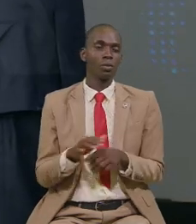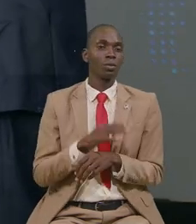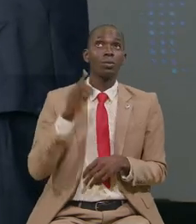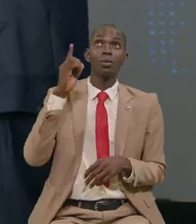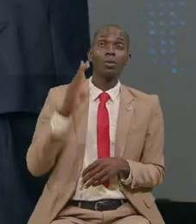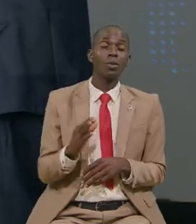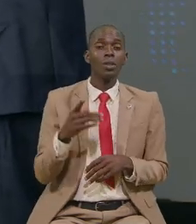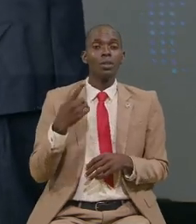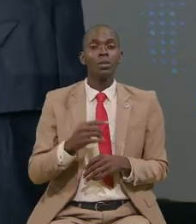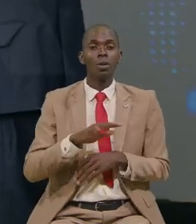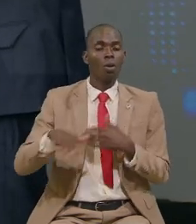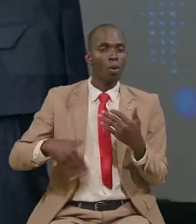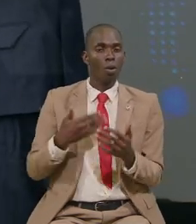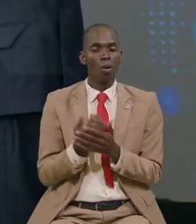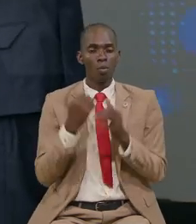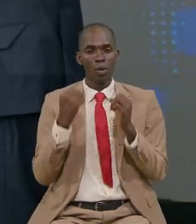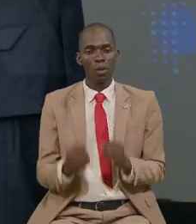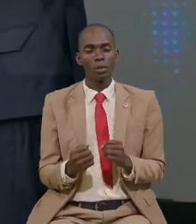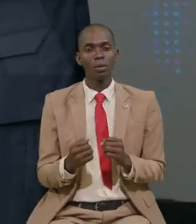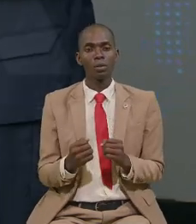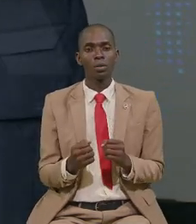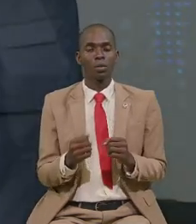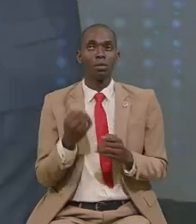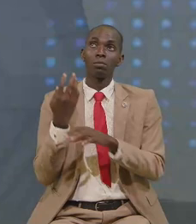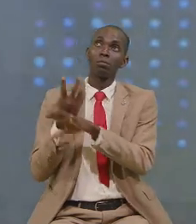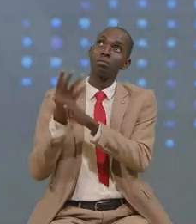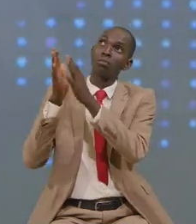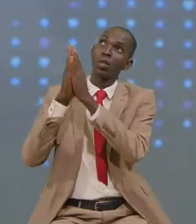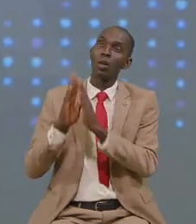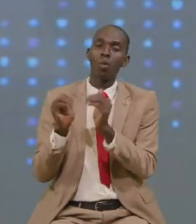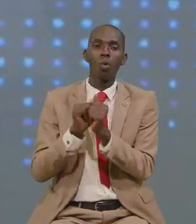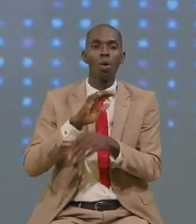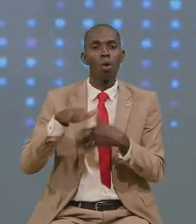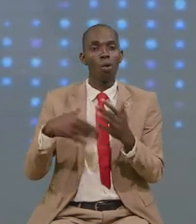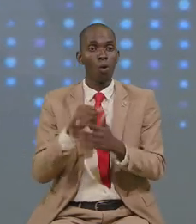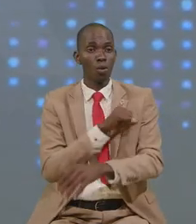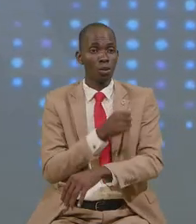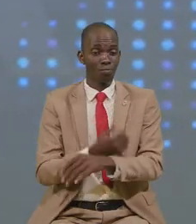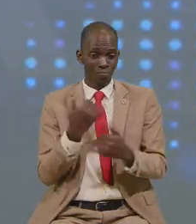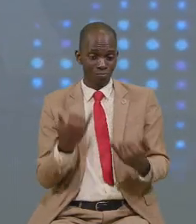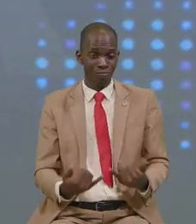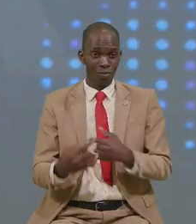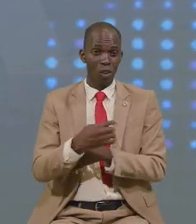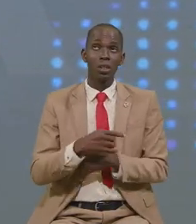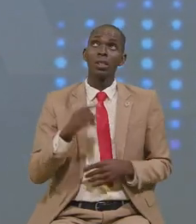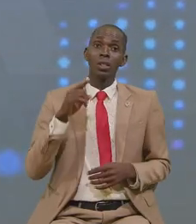Almighty Advocate with all authority. This day, he'll take authority